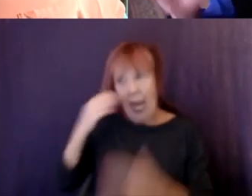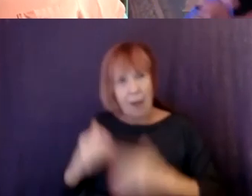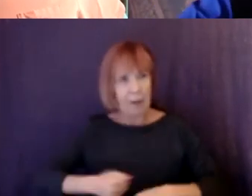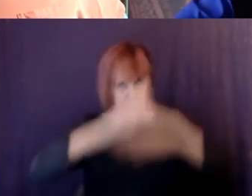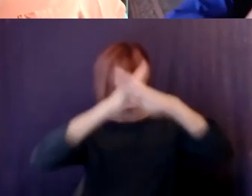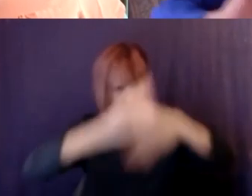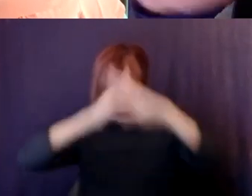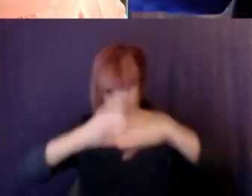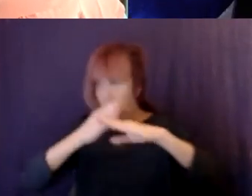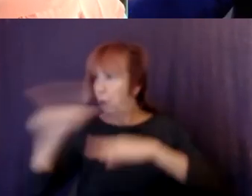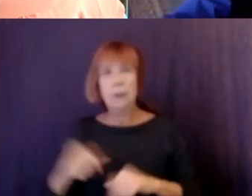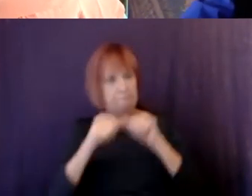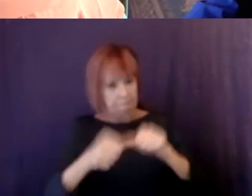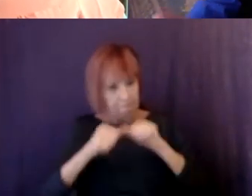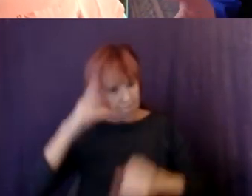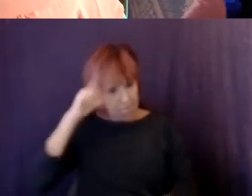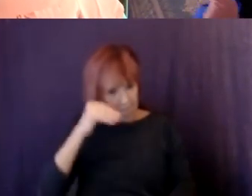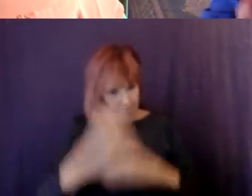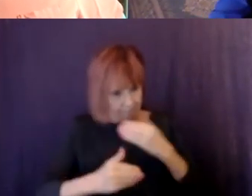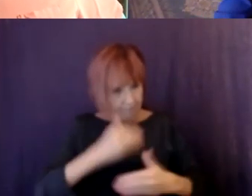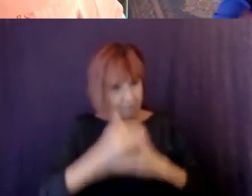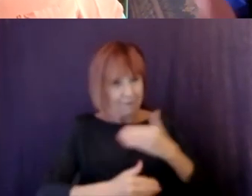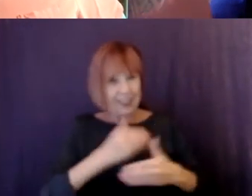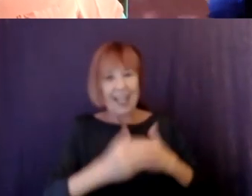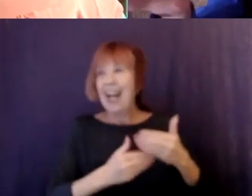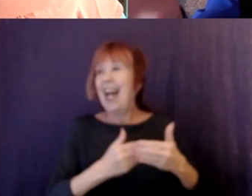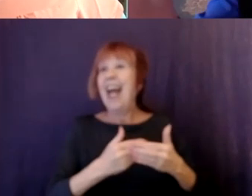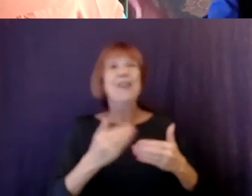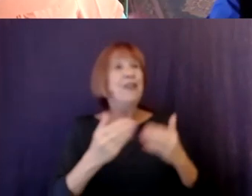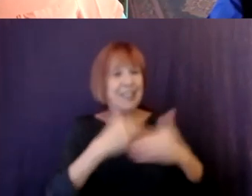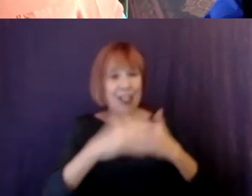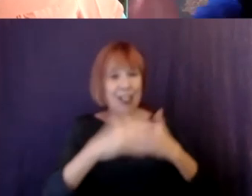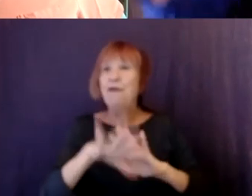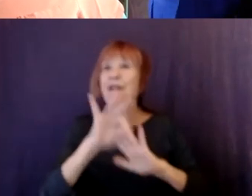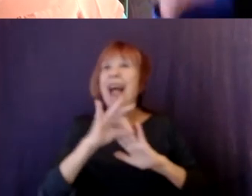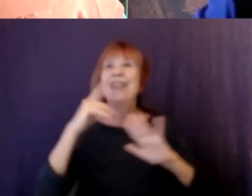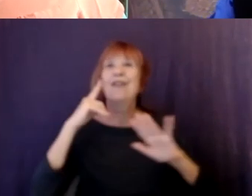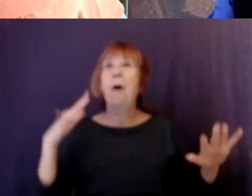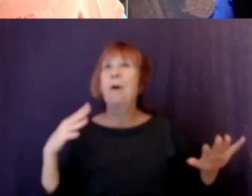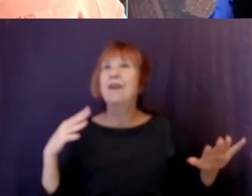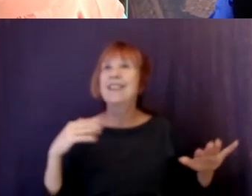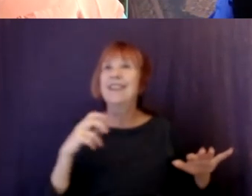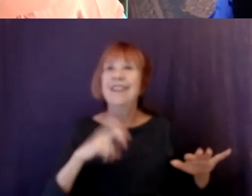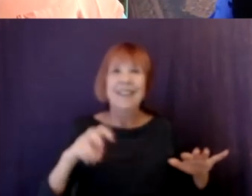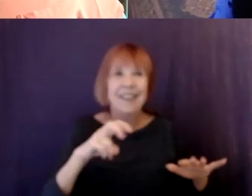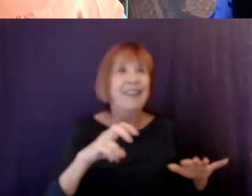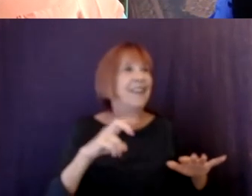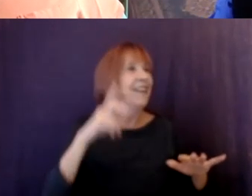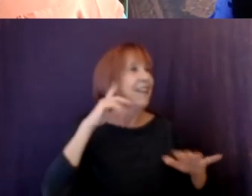in the road, but you just keep on going. And then, and you find gold along the way. And then you have Crypt